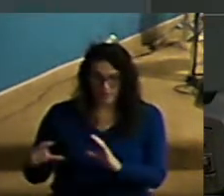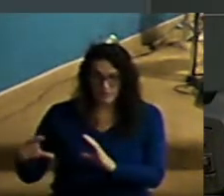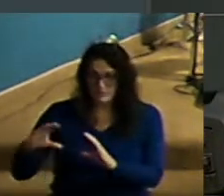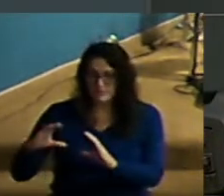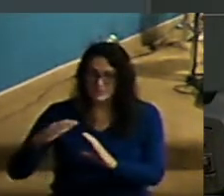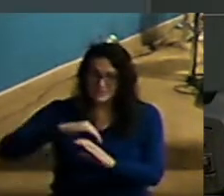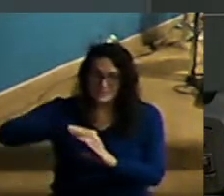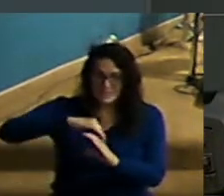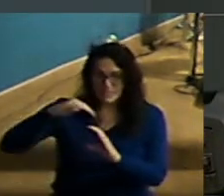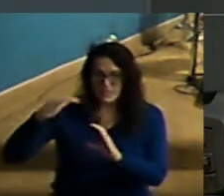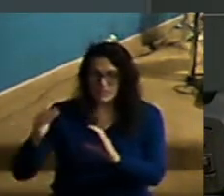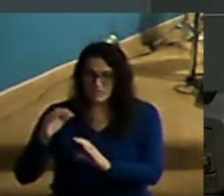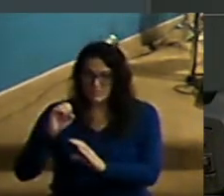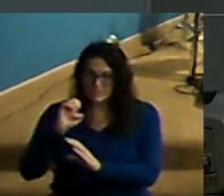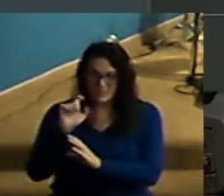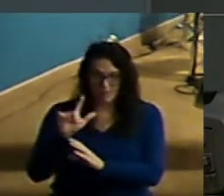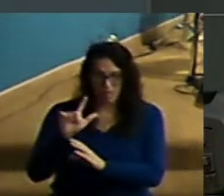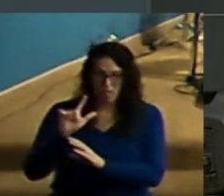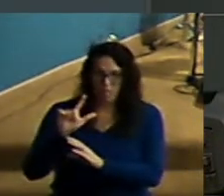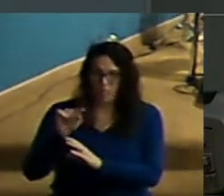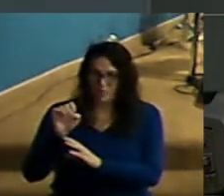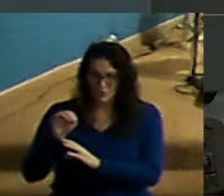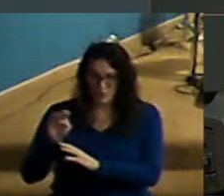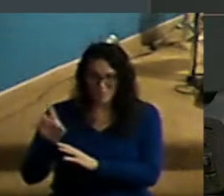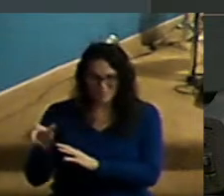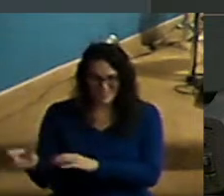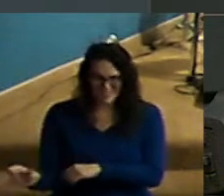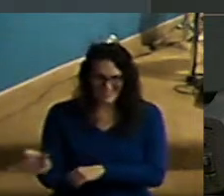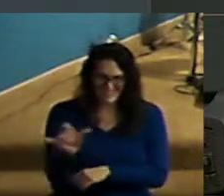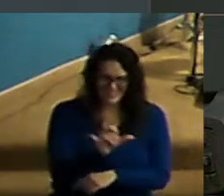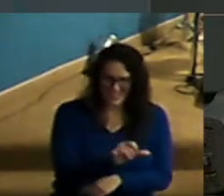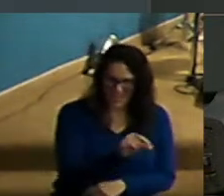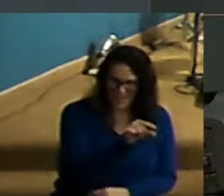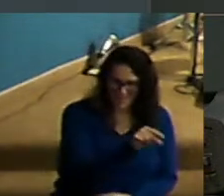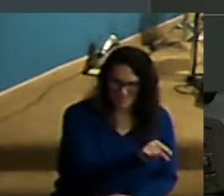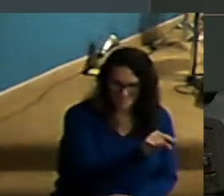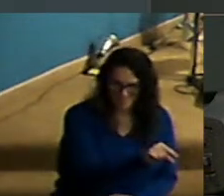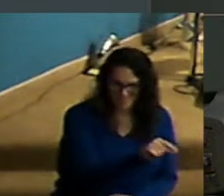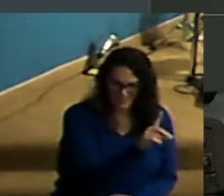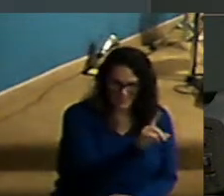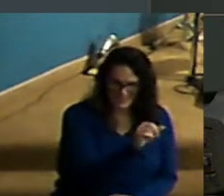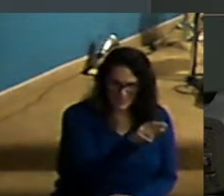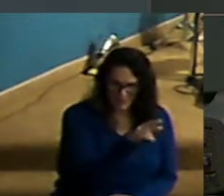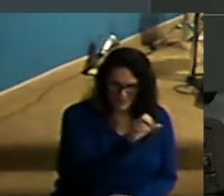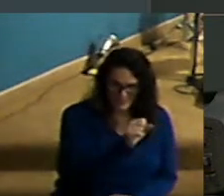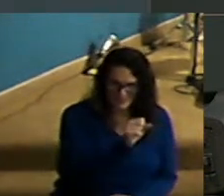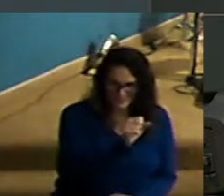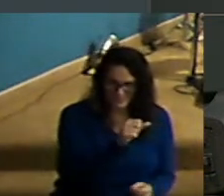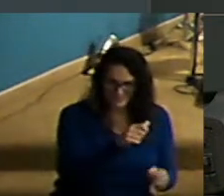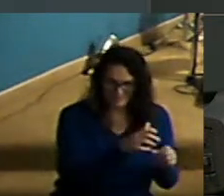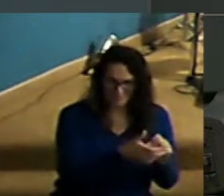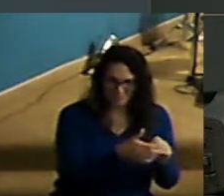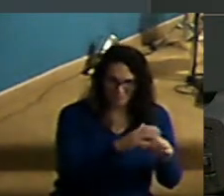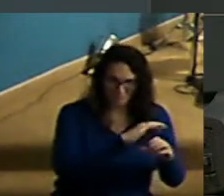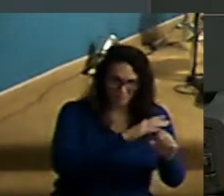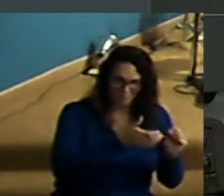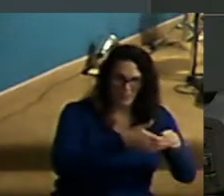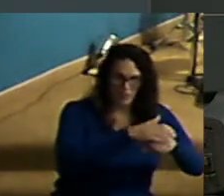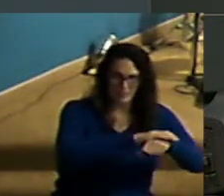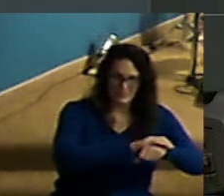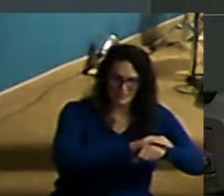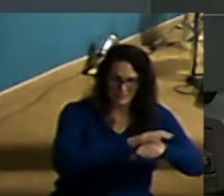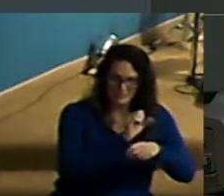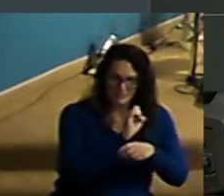the tomb of Jesus, much like Darius and the nobles sealed that lion's den